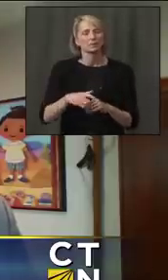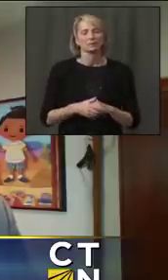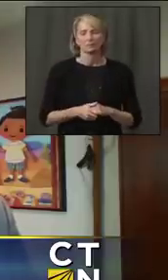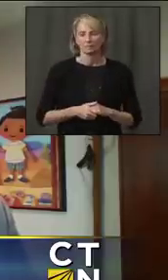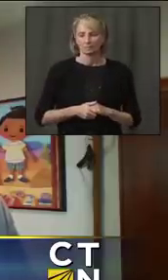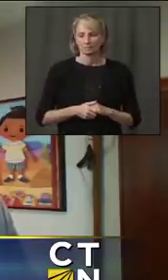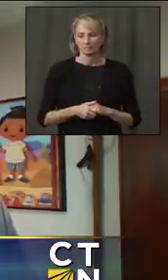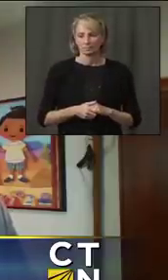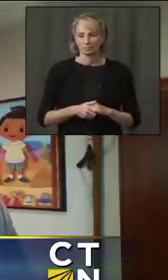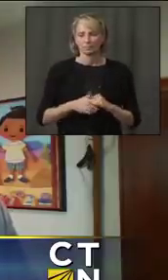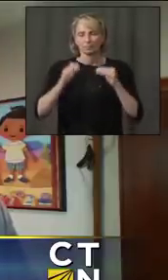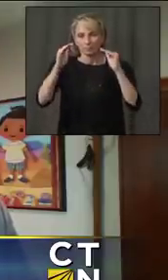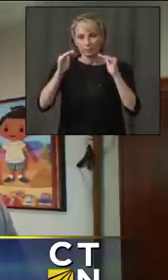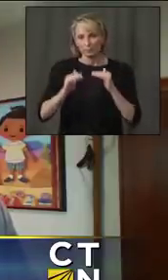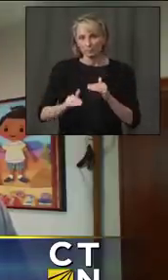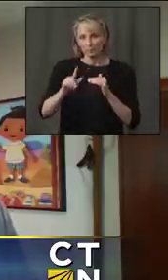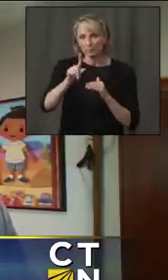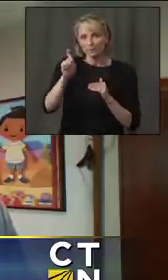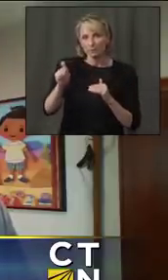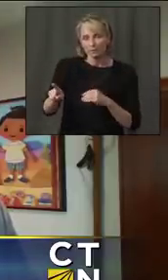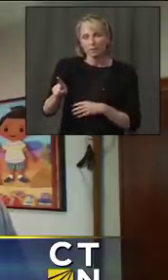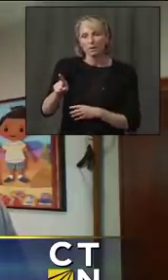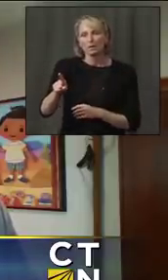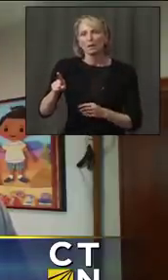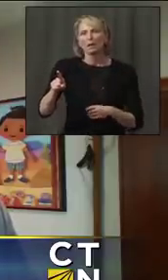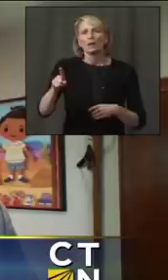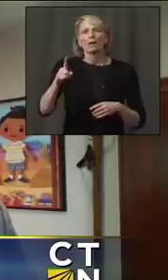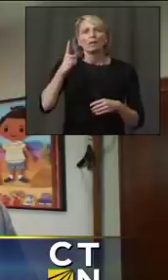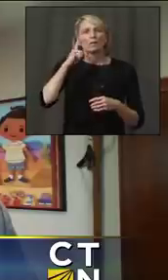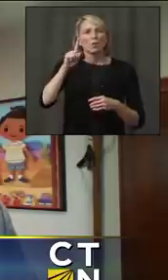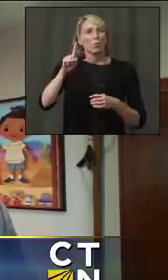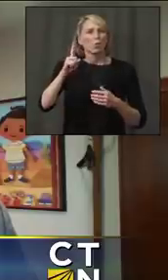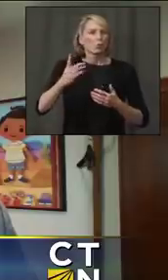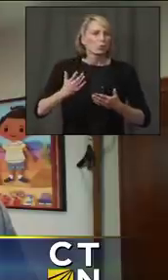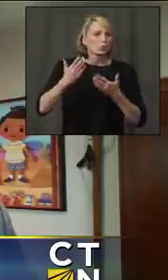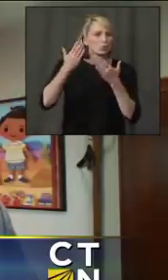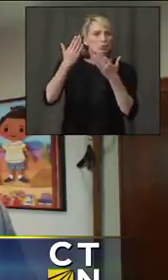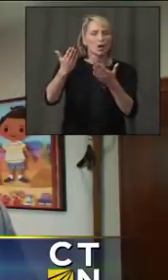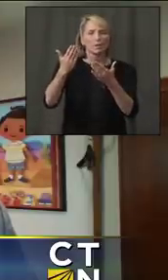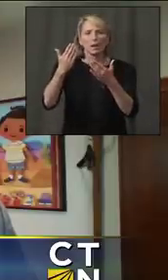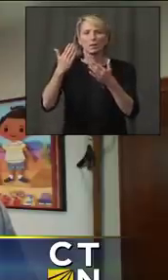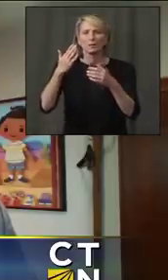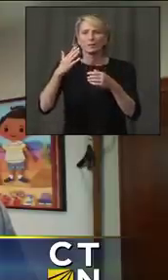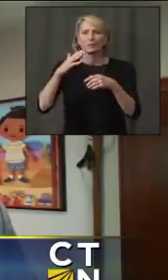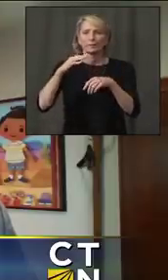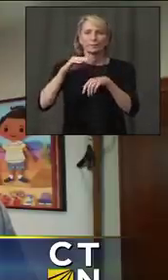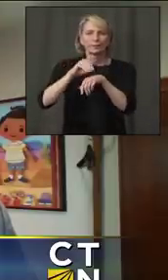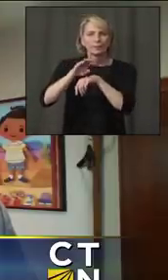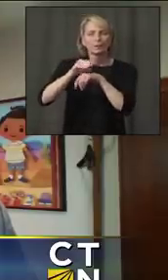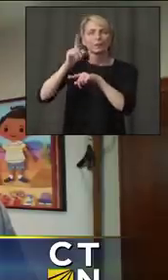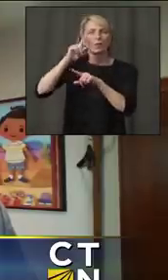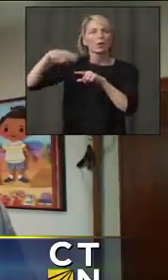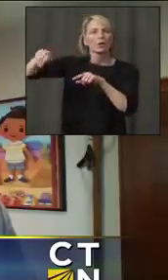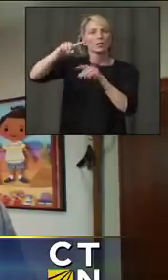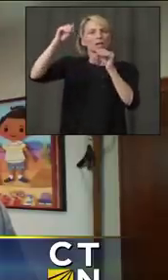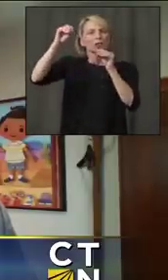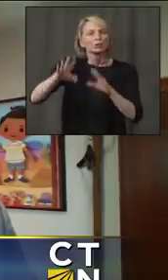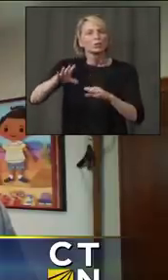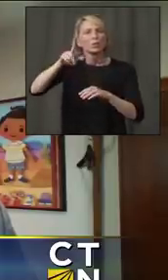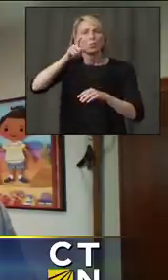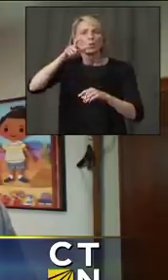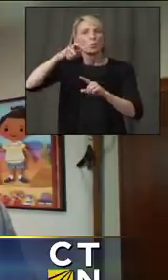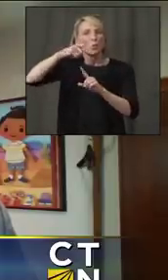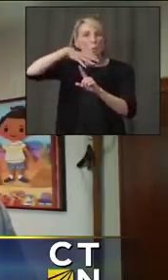the, I was trying to find some sort of recommendations and guidance regarding teachers who are older and have concerns